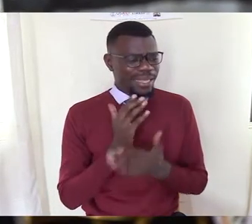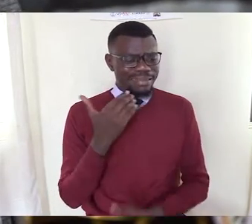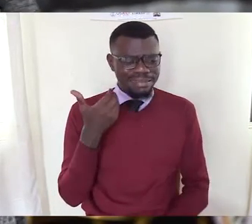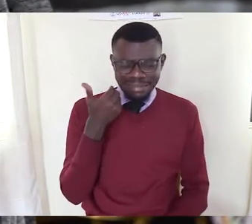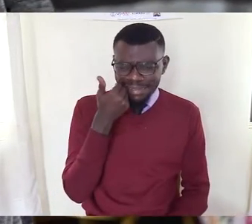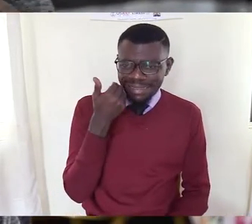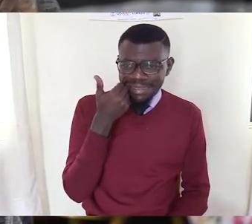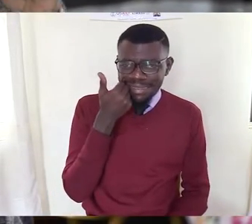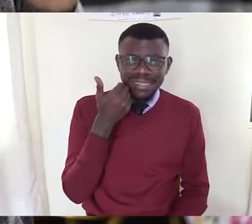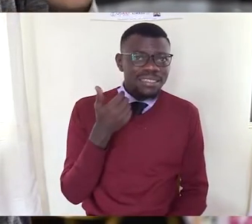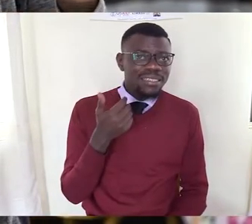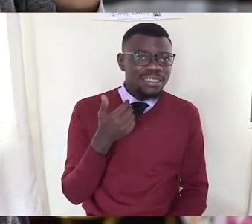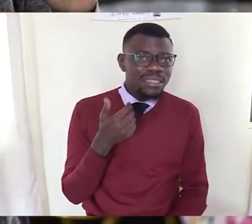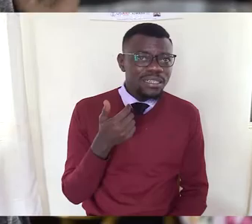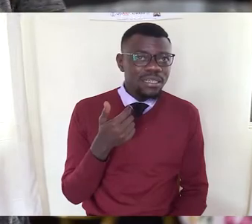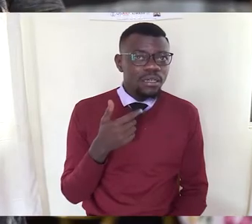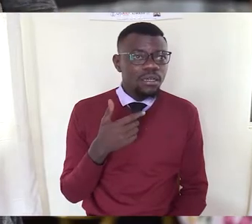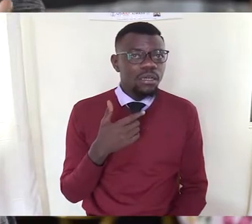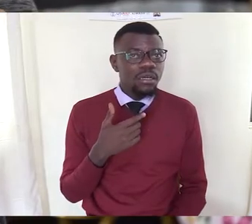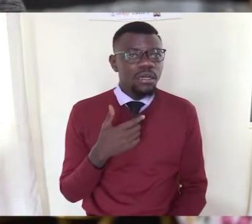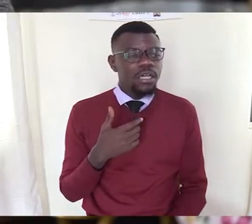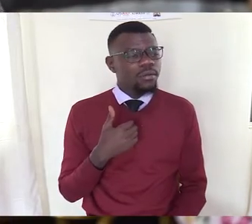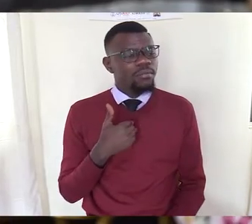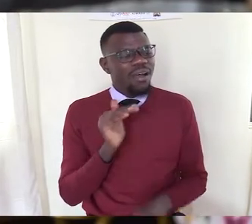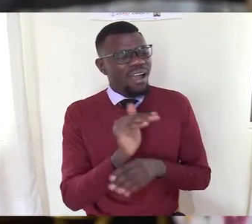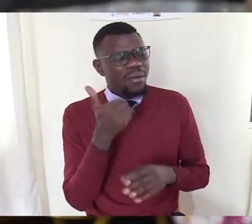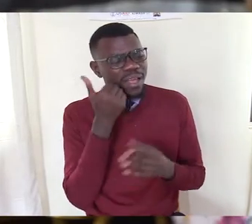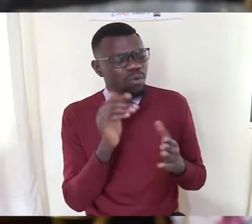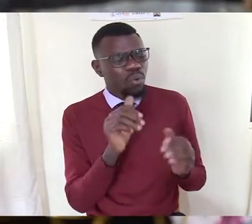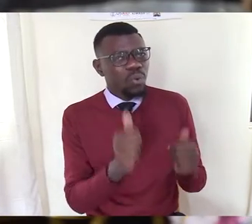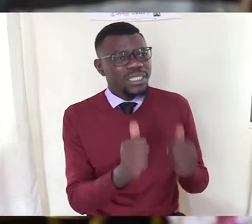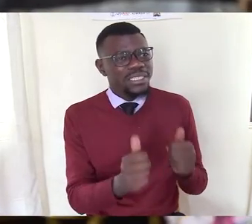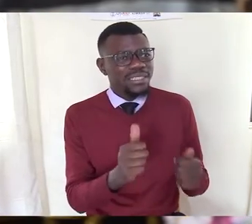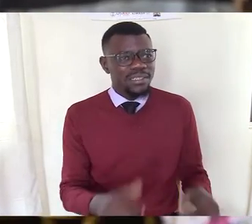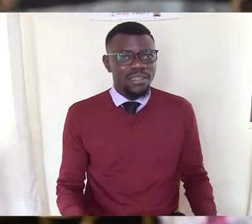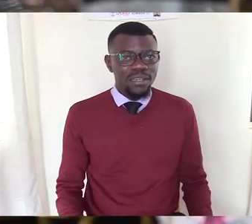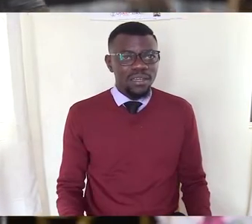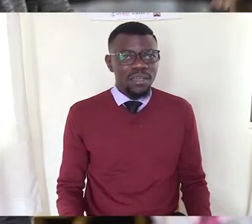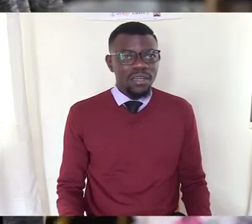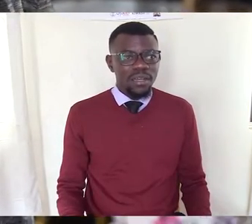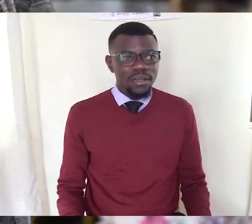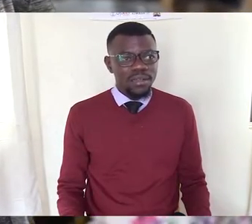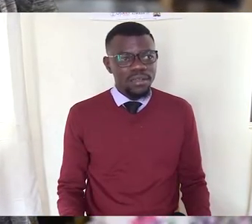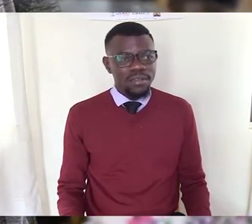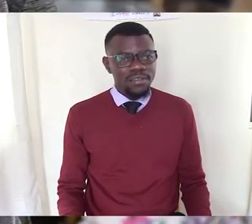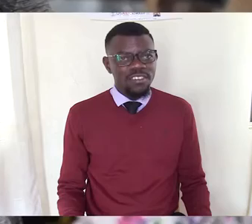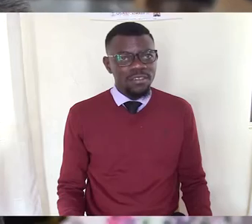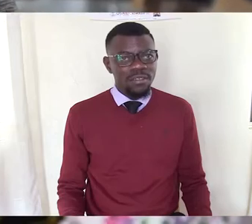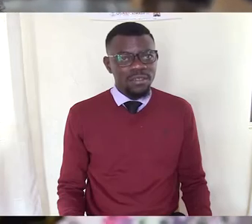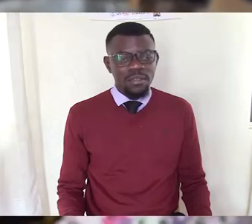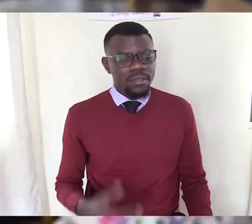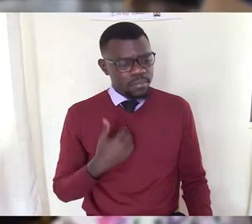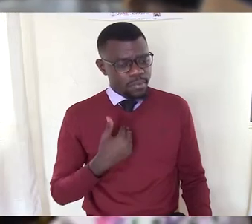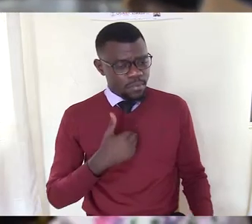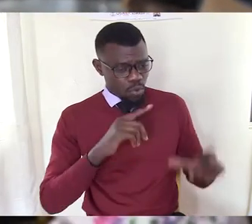And I was like, I really know what it is, but I don't want to say. Because, I mean, how do you take that? I told her,